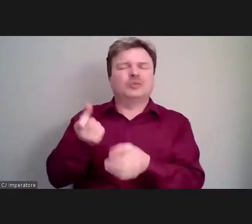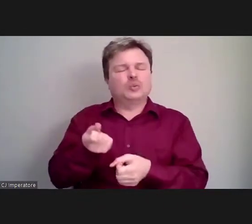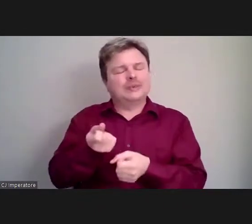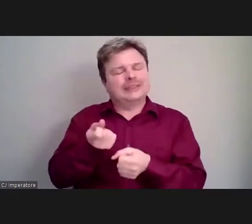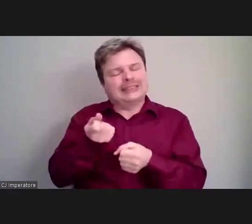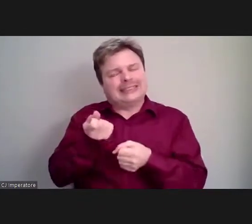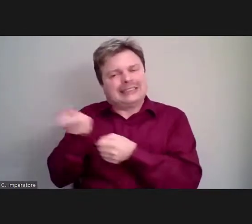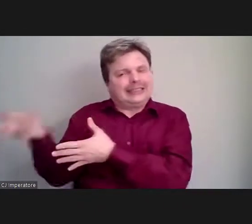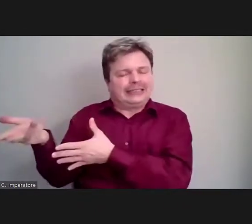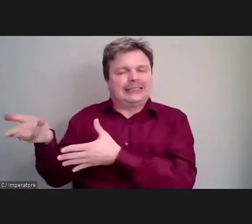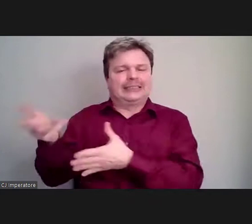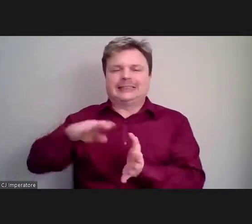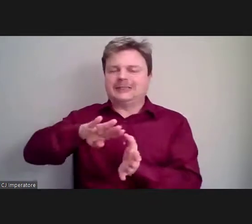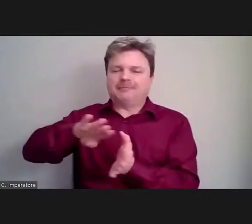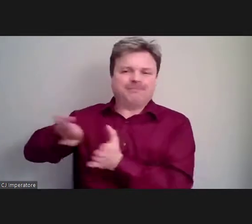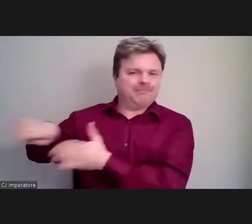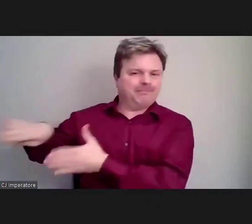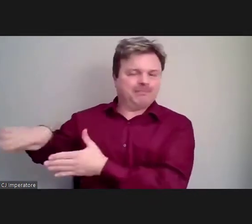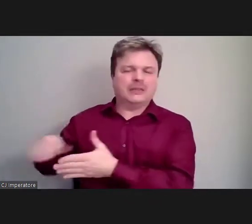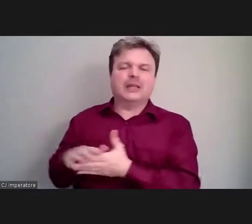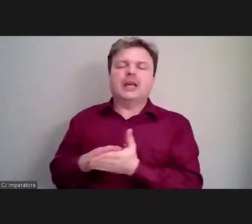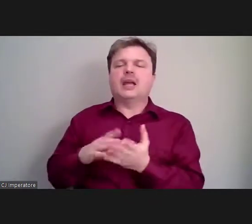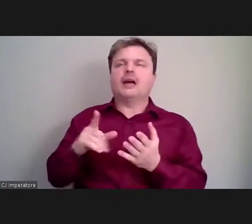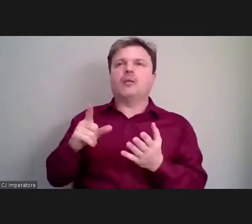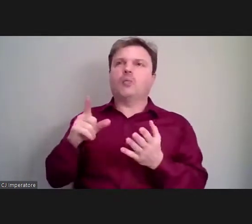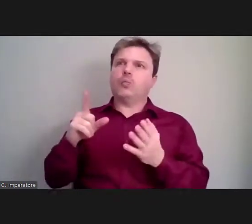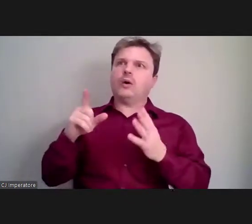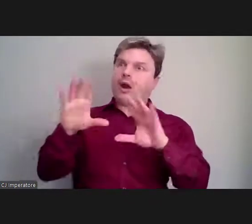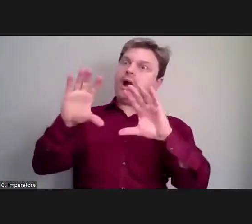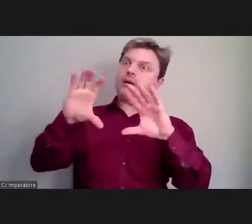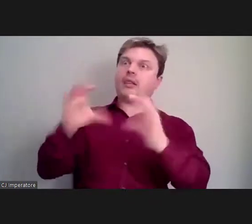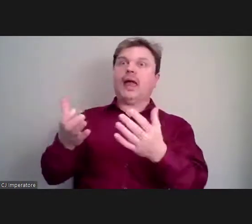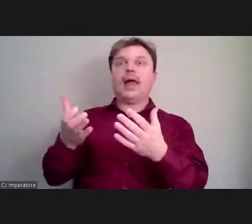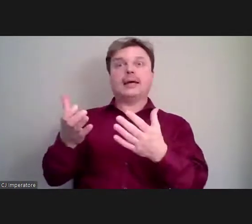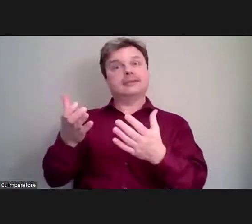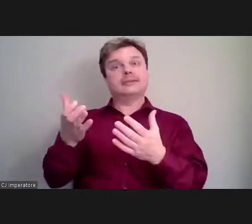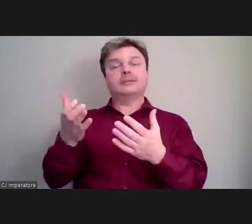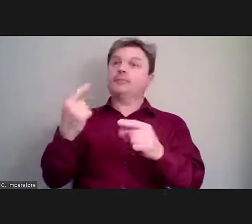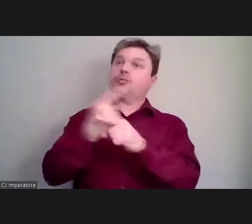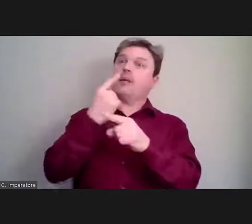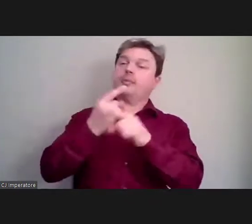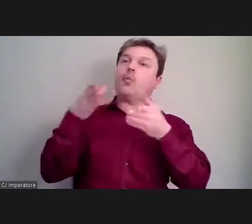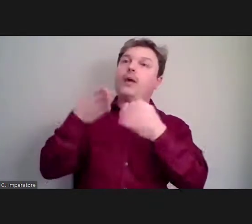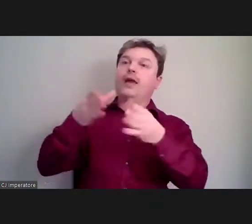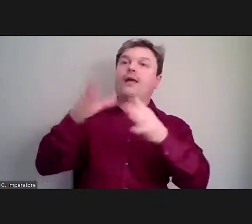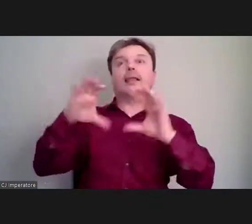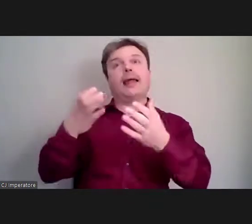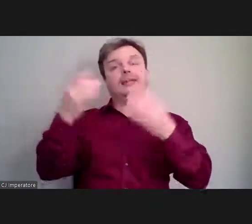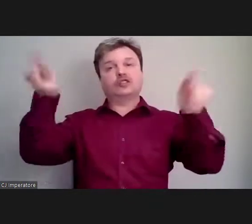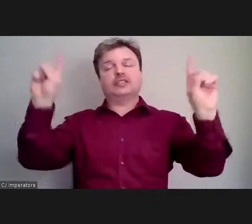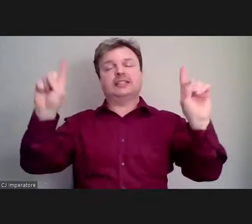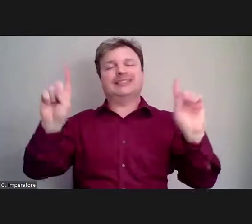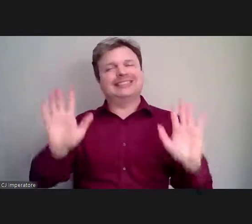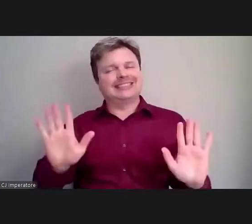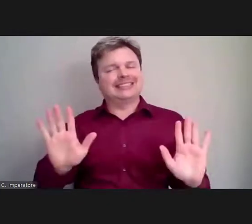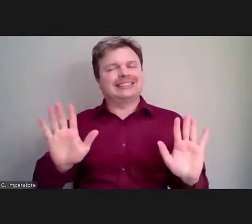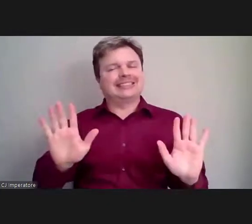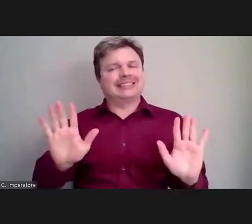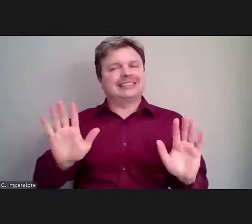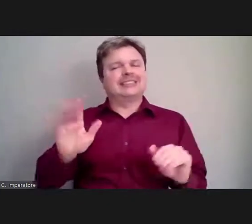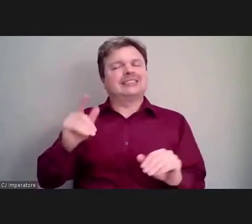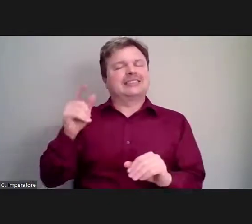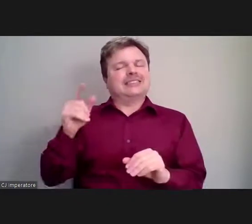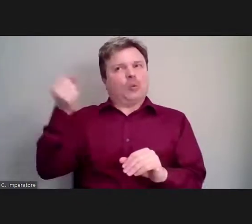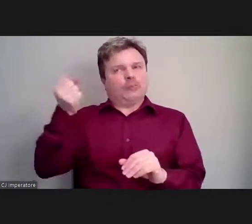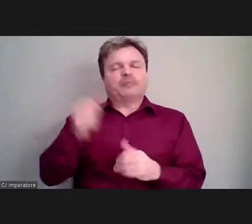sort of what a class or a session is supposed to achieve. So another move that I've made